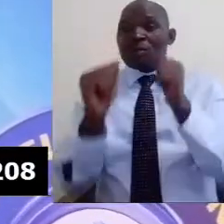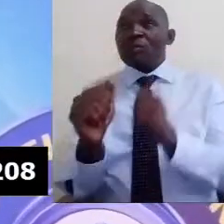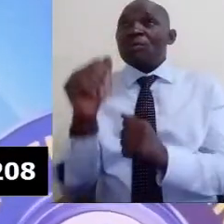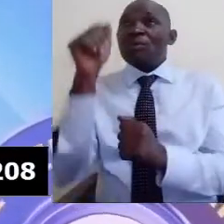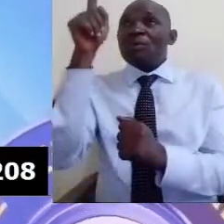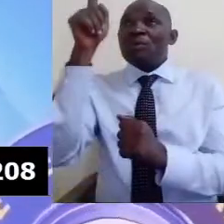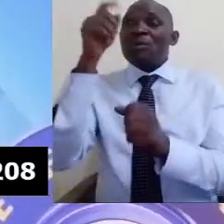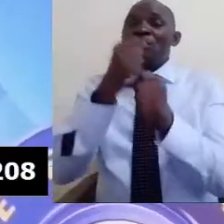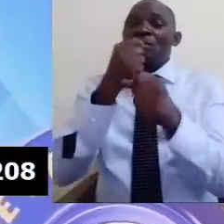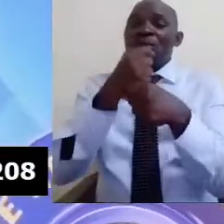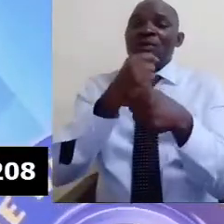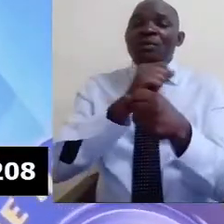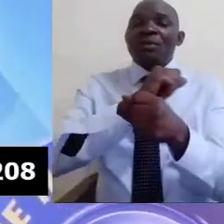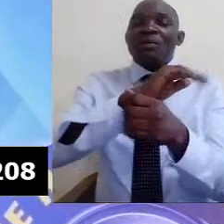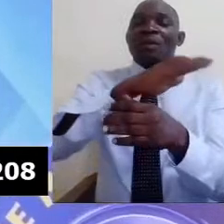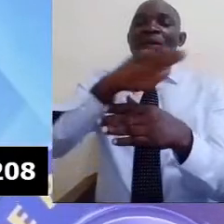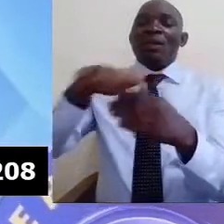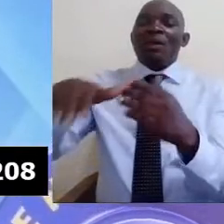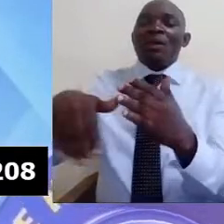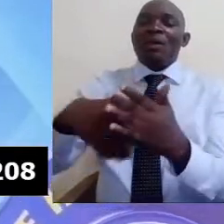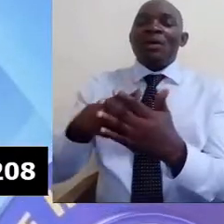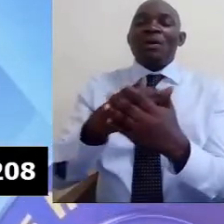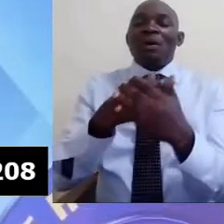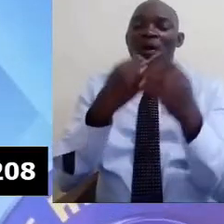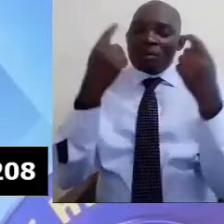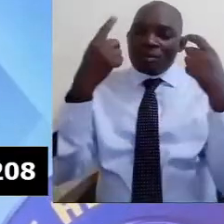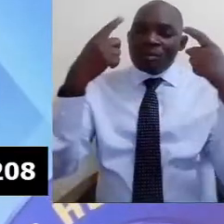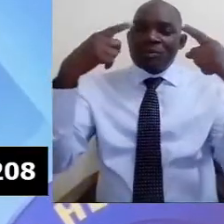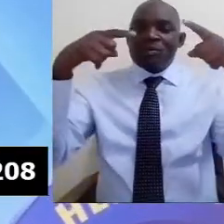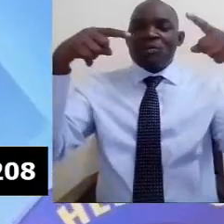you made